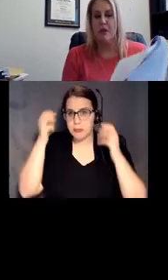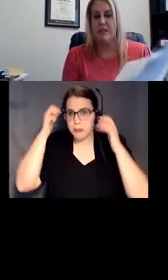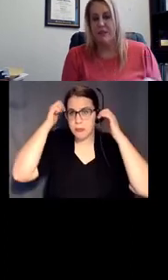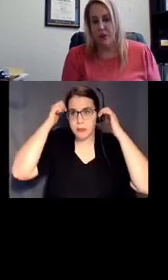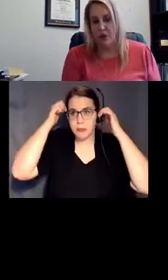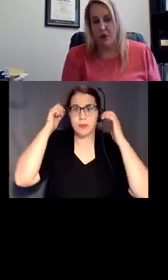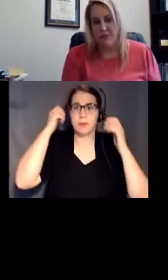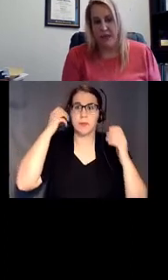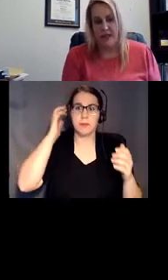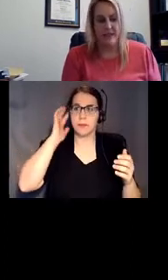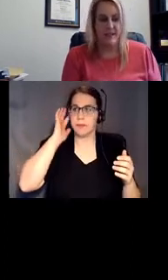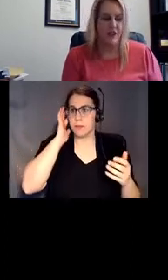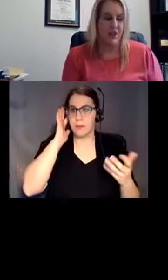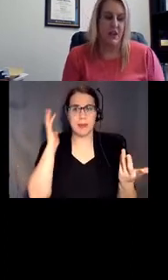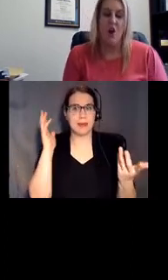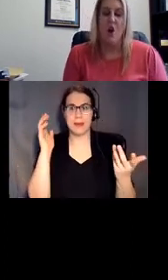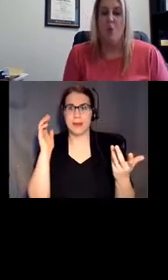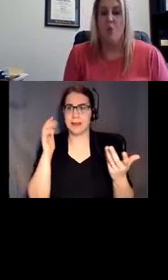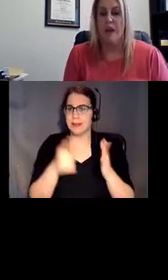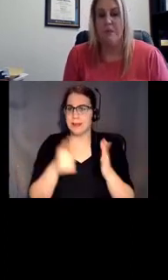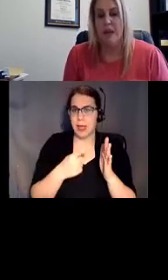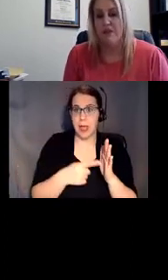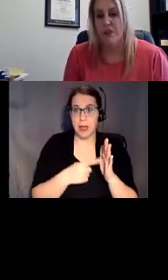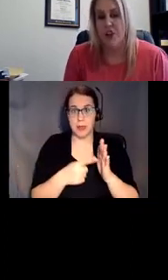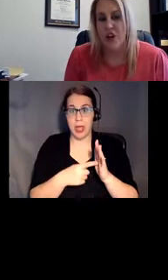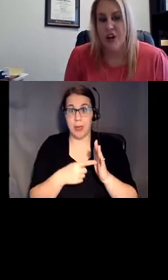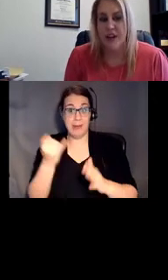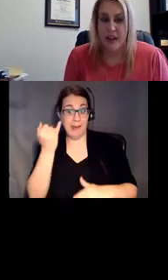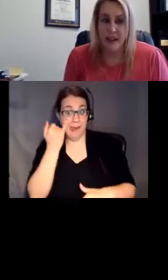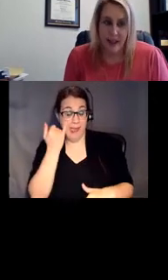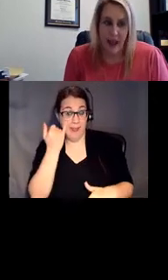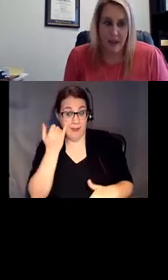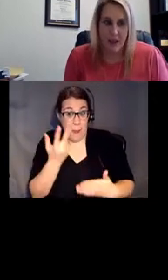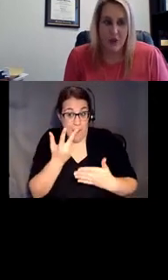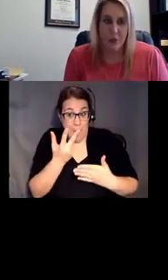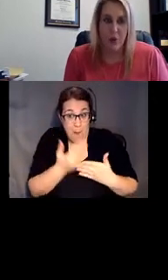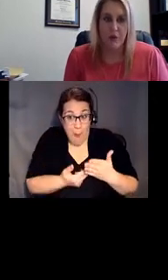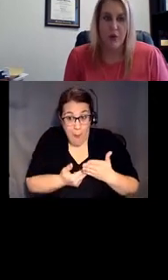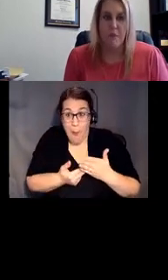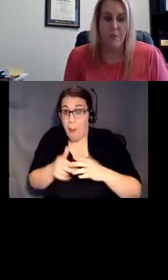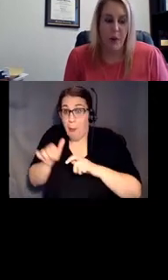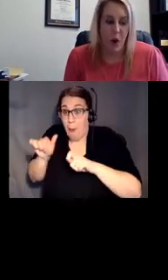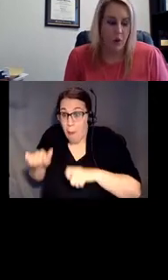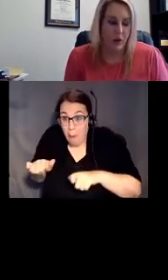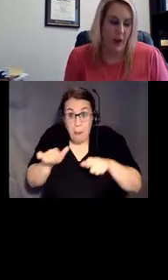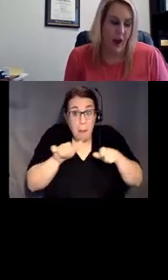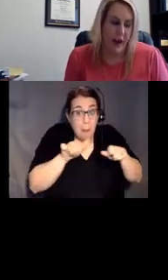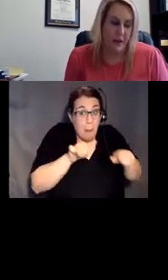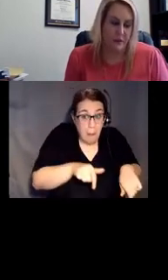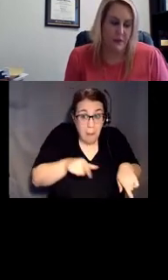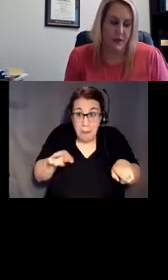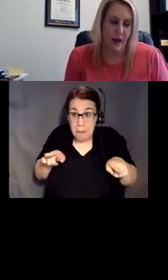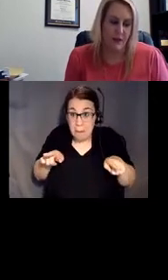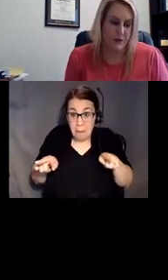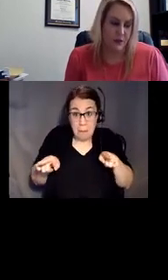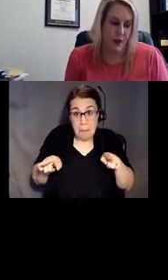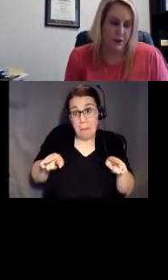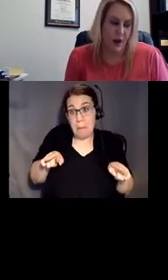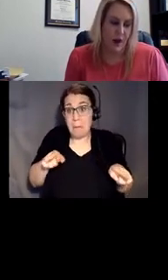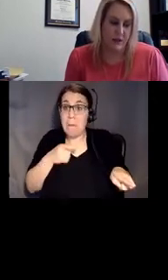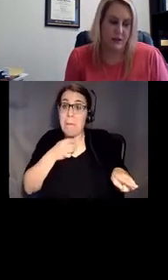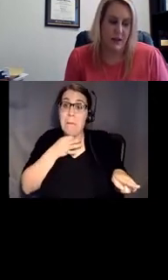be more difficult to make the decision when a beneficiary is eligible for both types